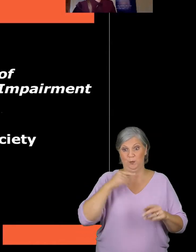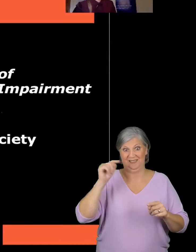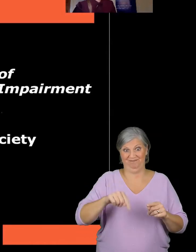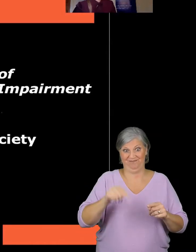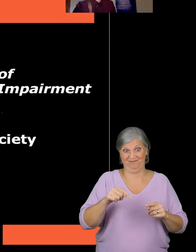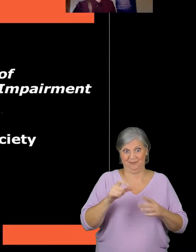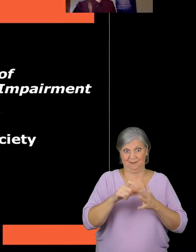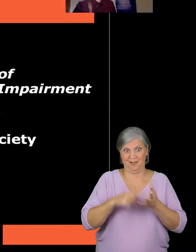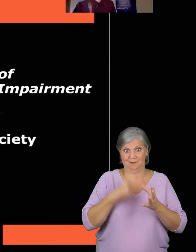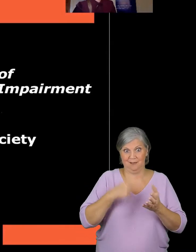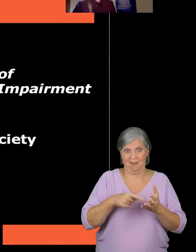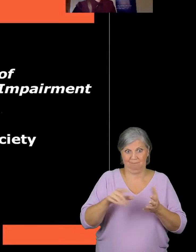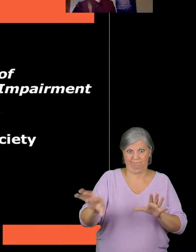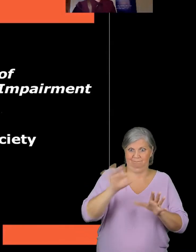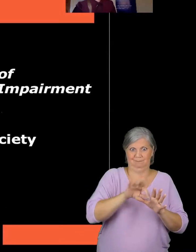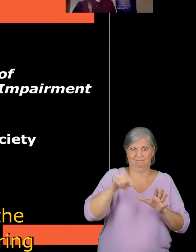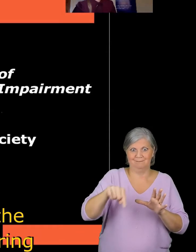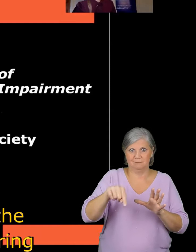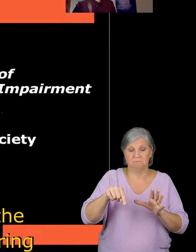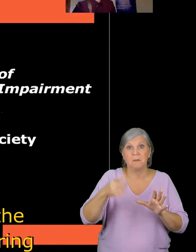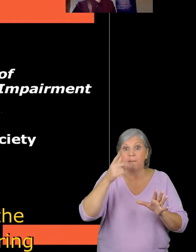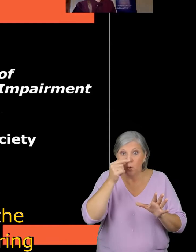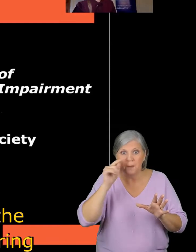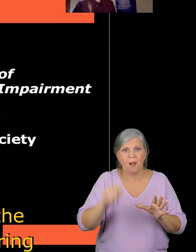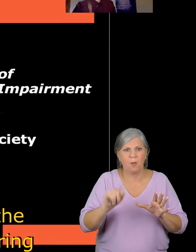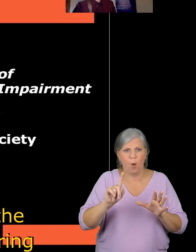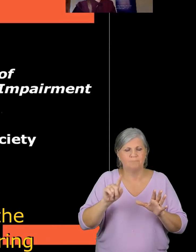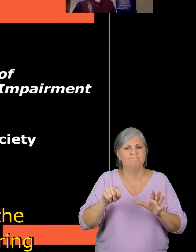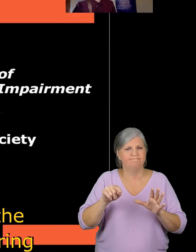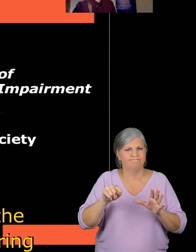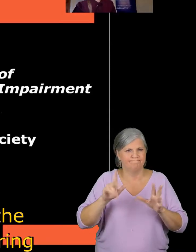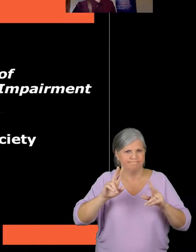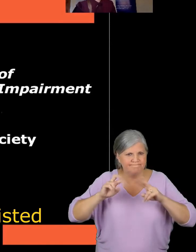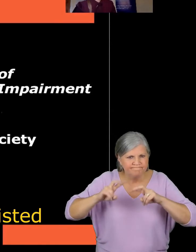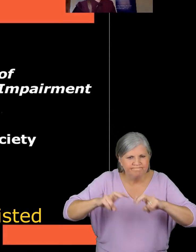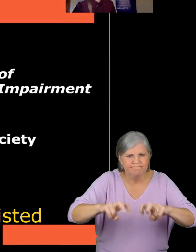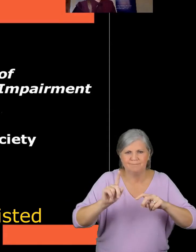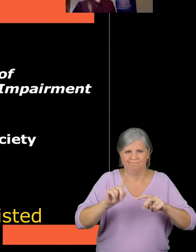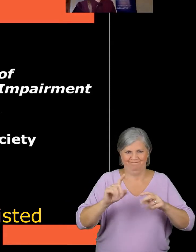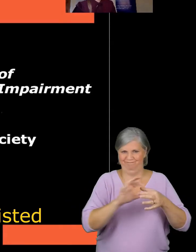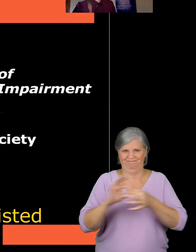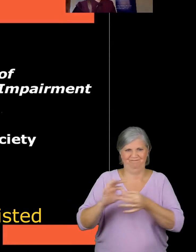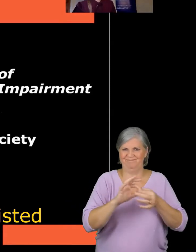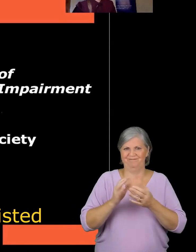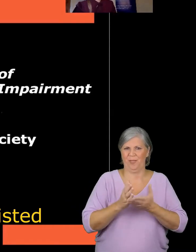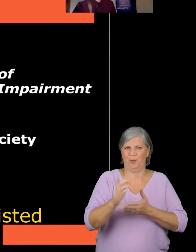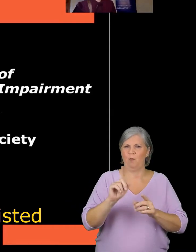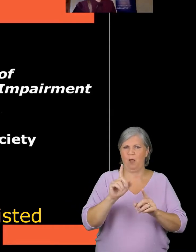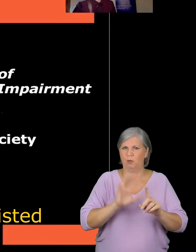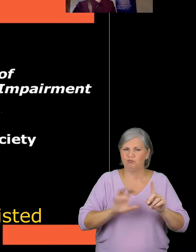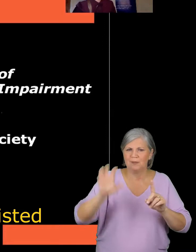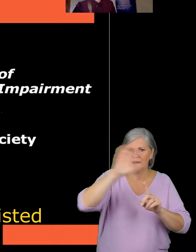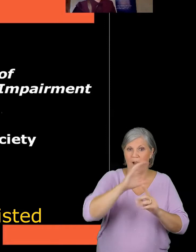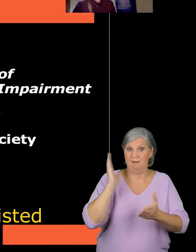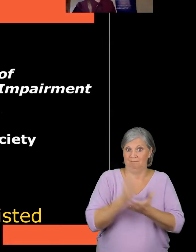dementia and hearing impairment. The results confirmed that the relationship between hearing loss and dementia also existed at